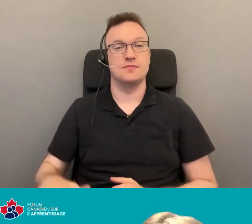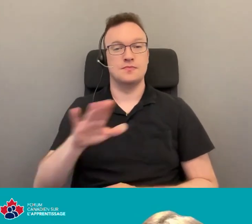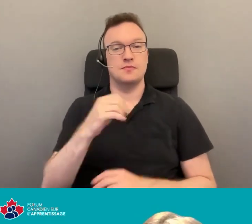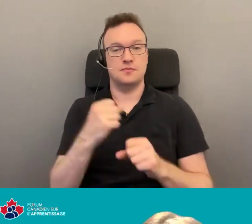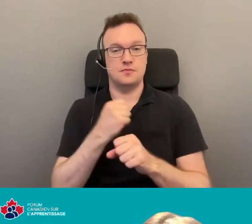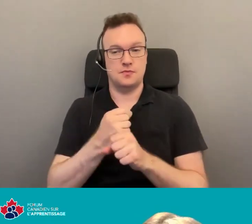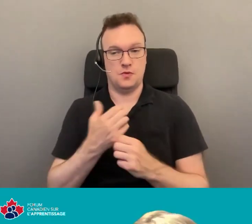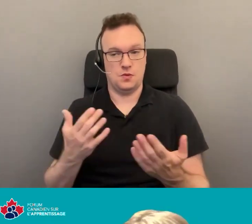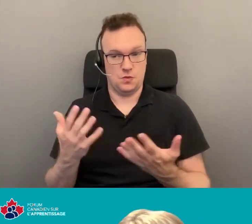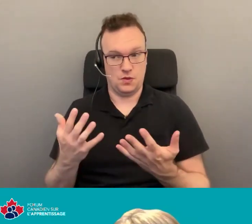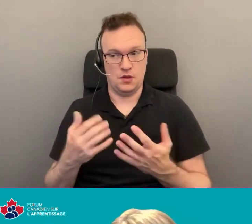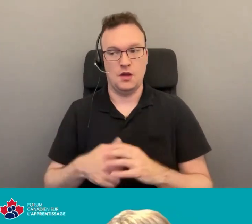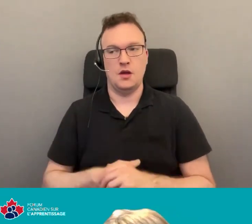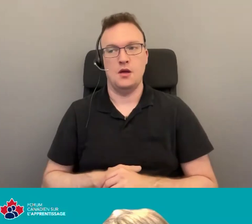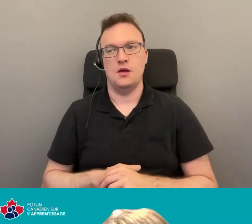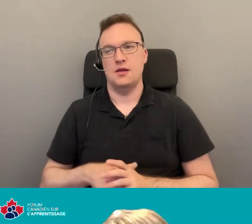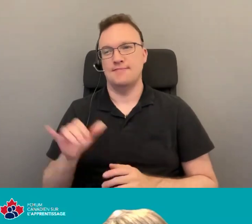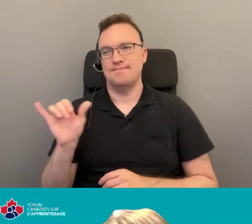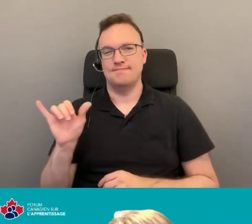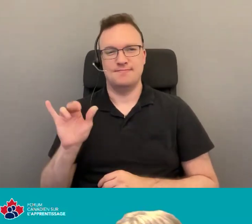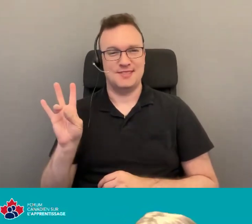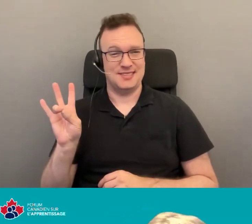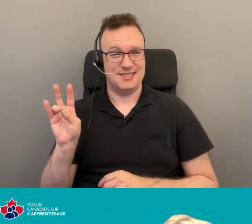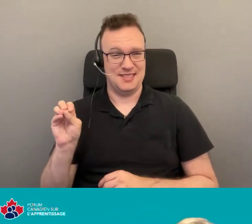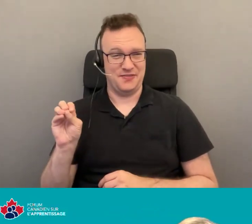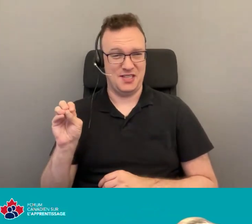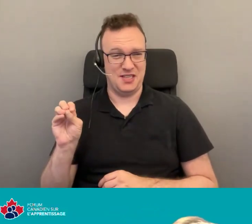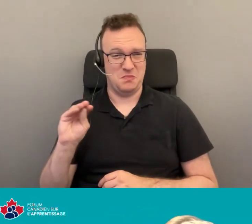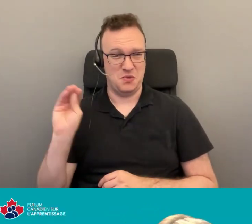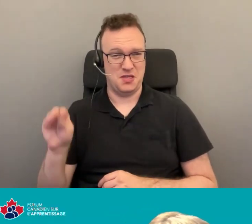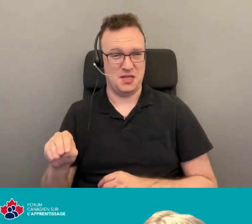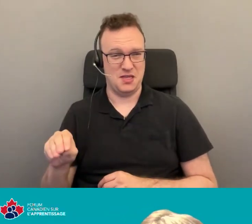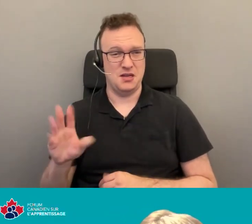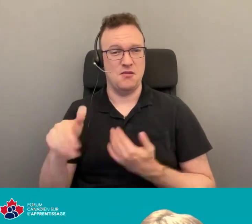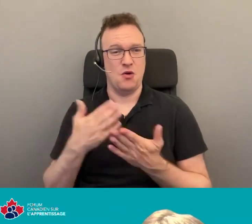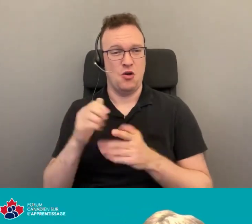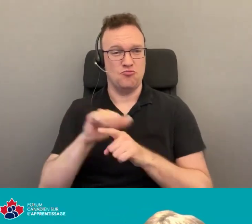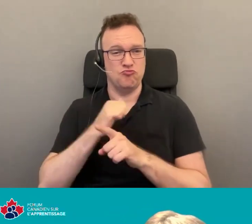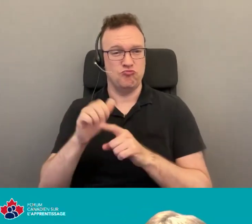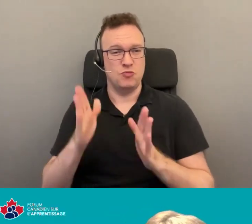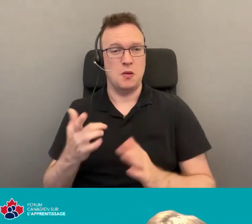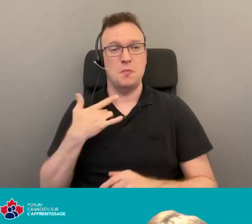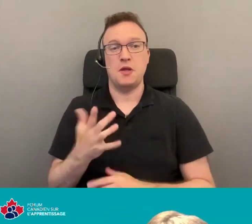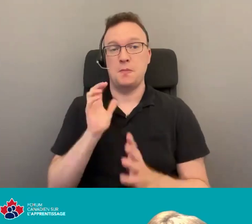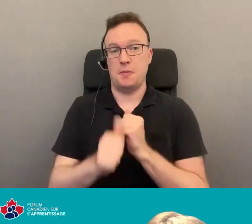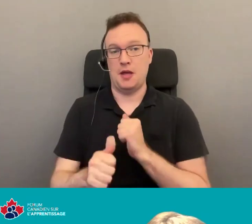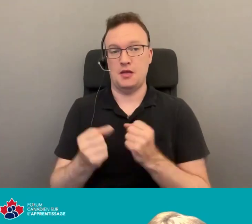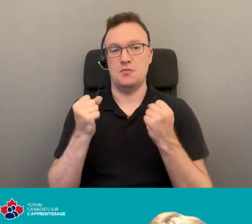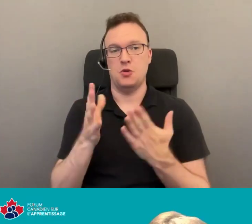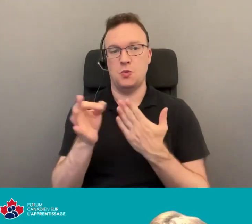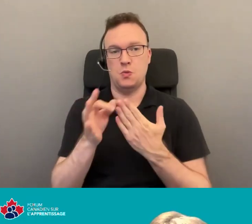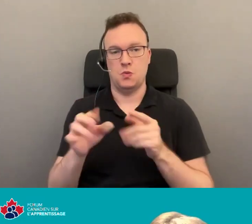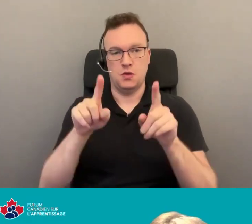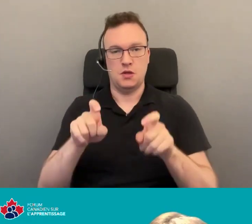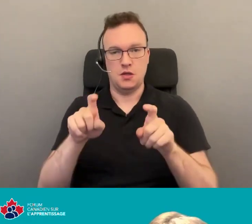be like 70% of apprentices pass their multiple choice test